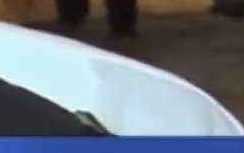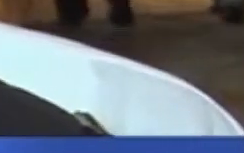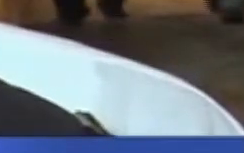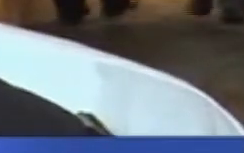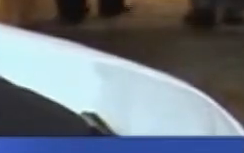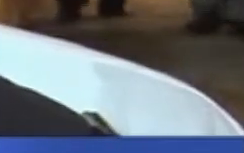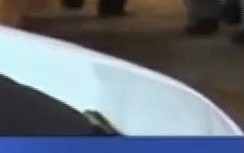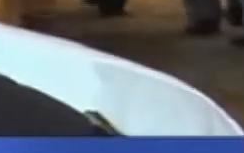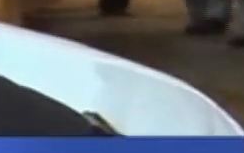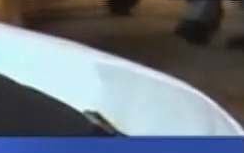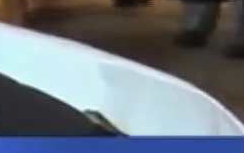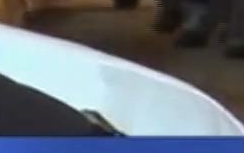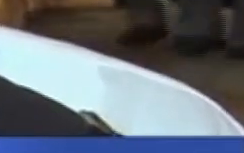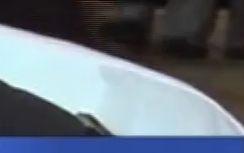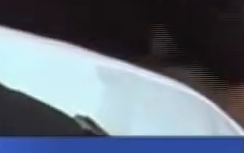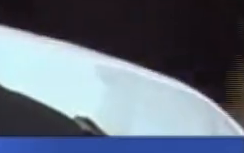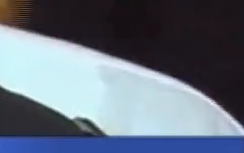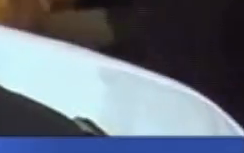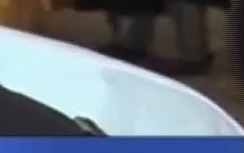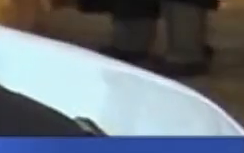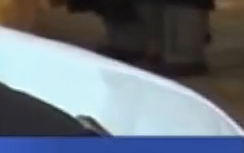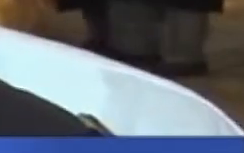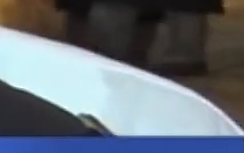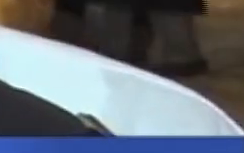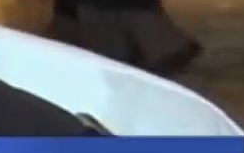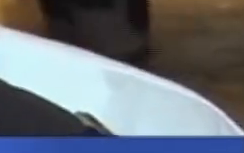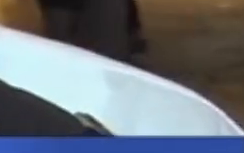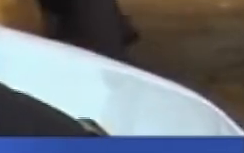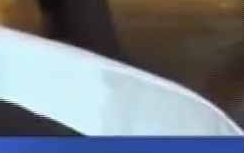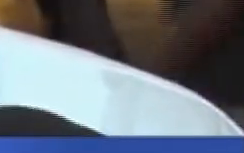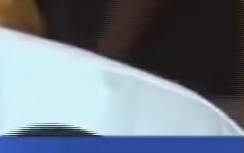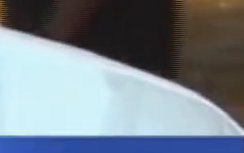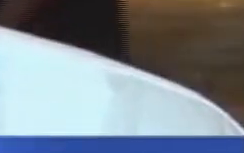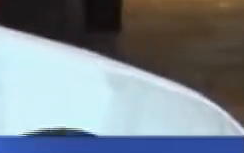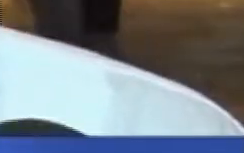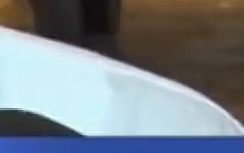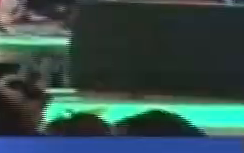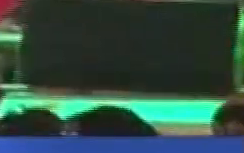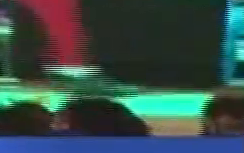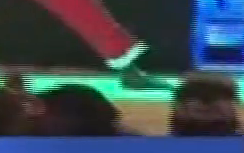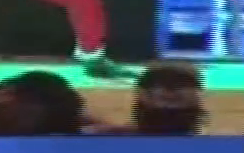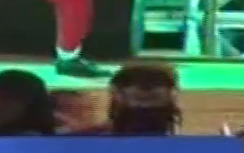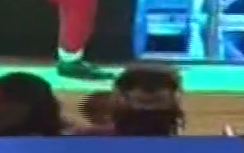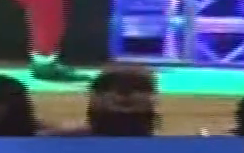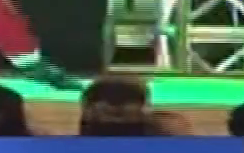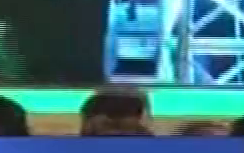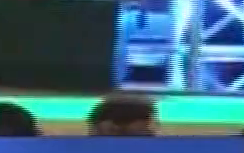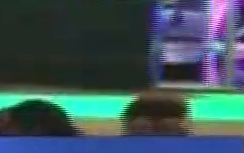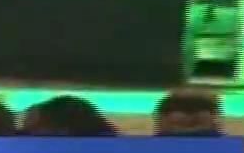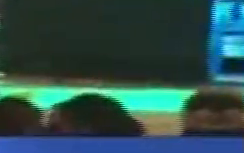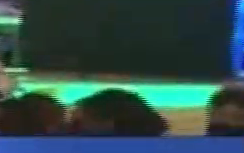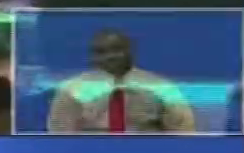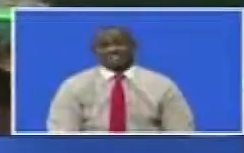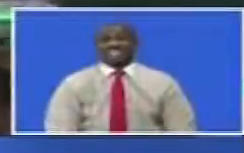shall be able to provide employment for the youth of this country. We